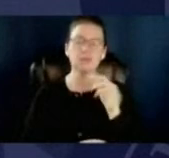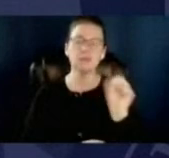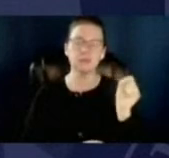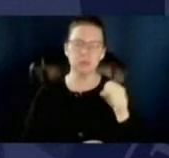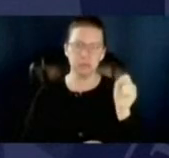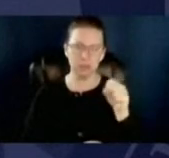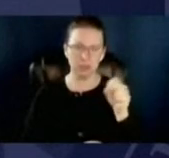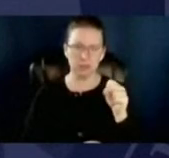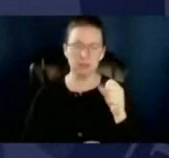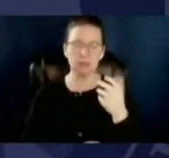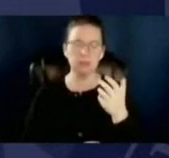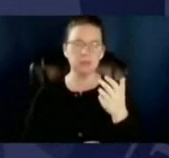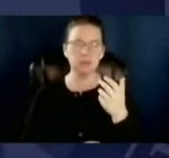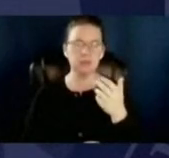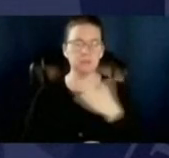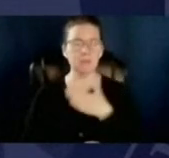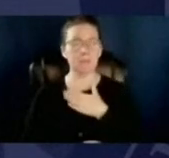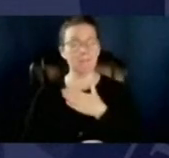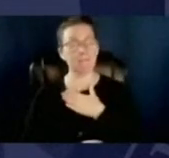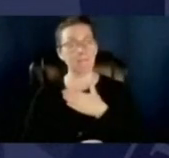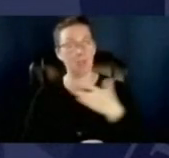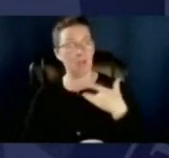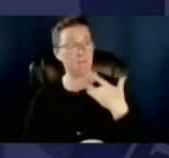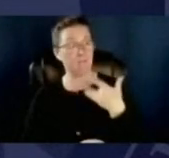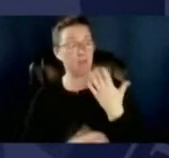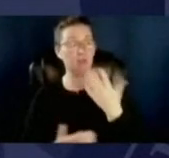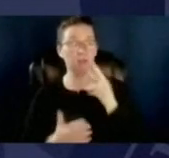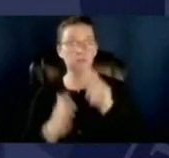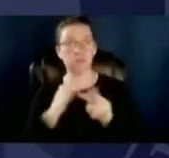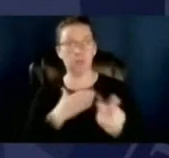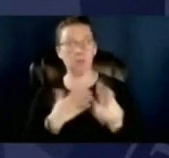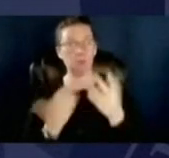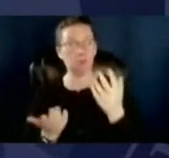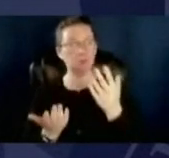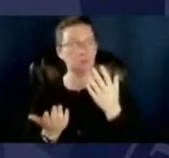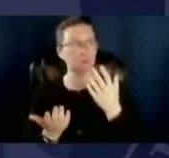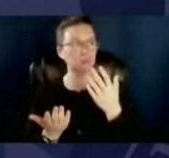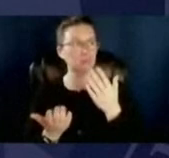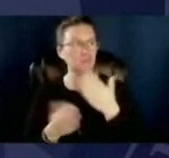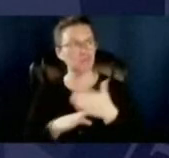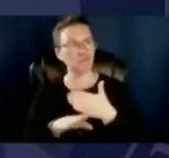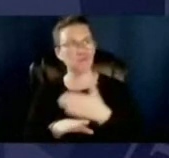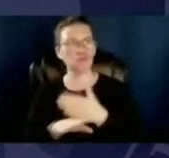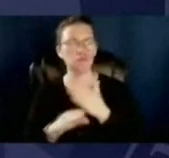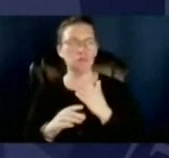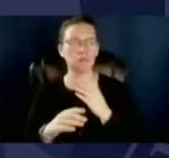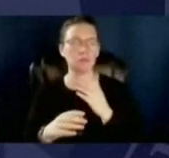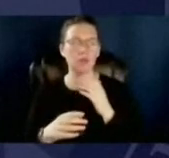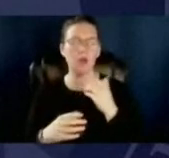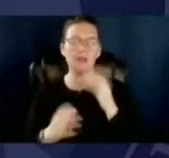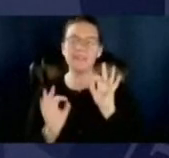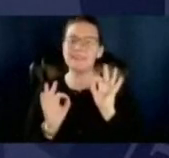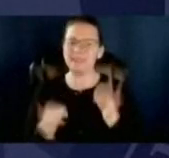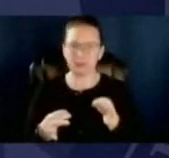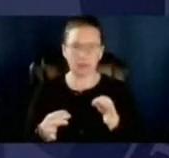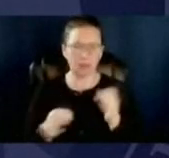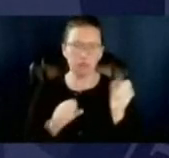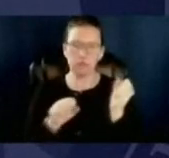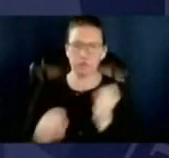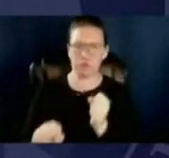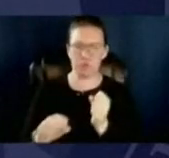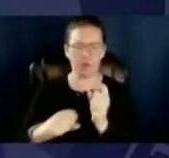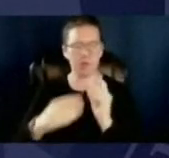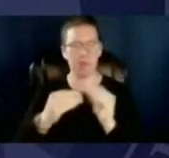the outlook is reasonable. It's certainly stronger, brighter than the last